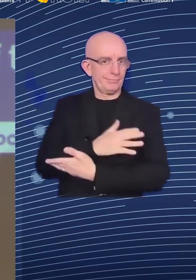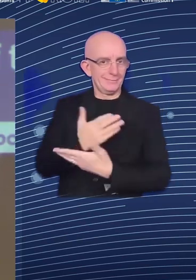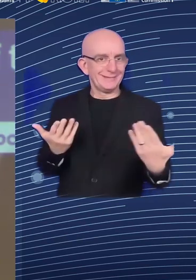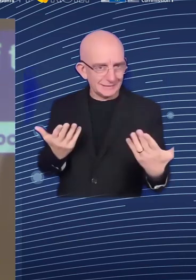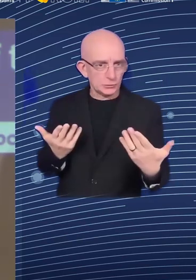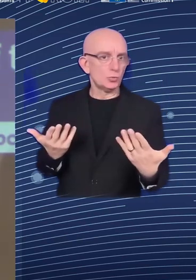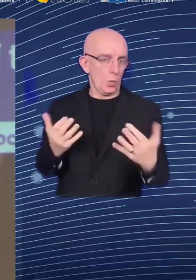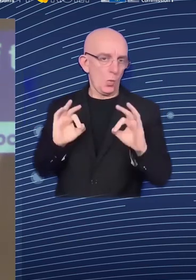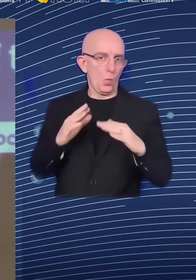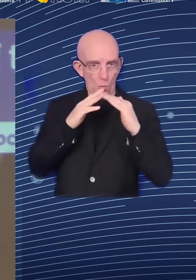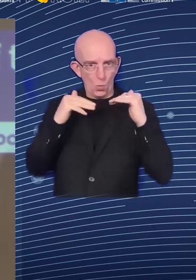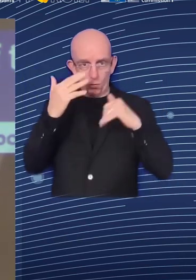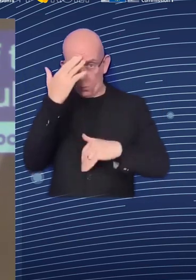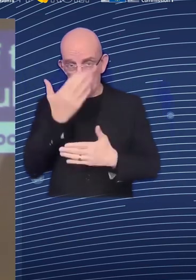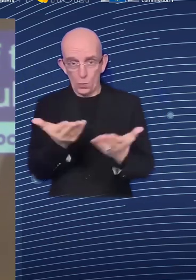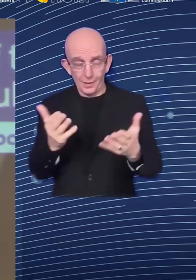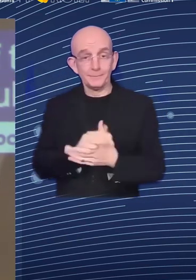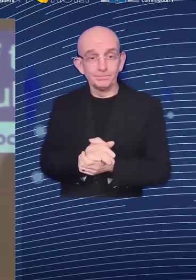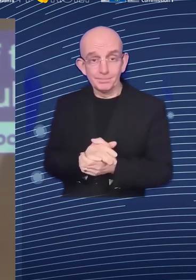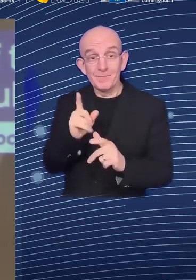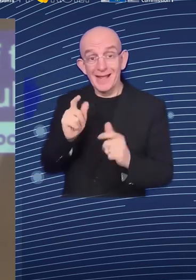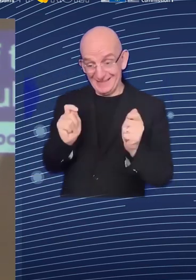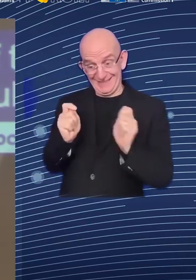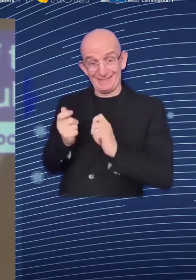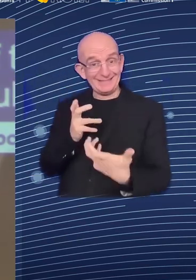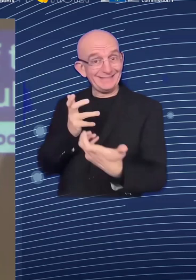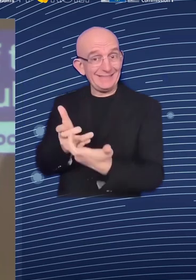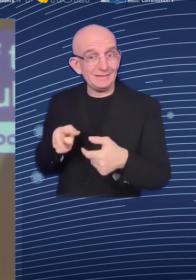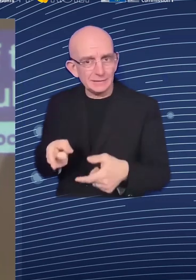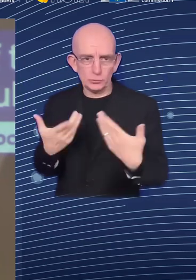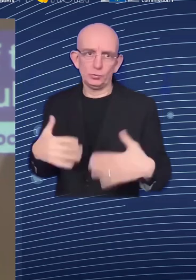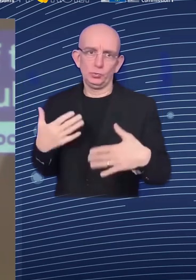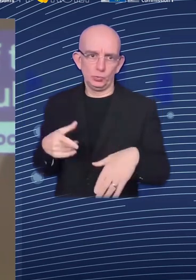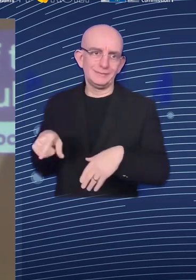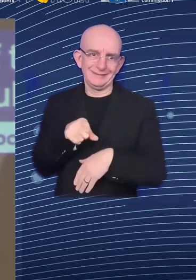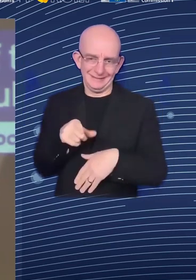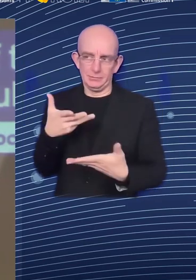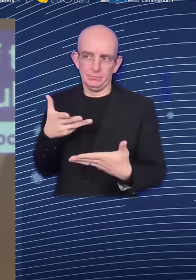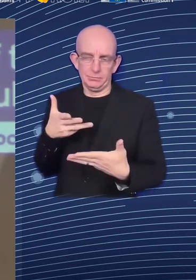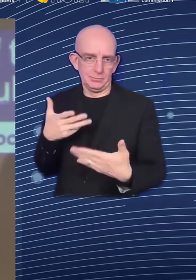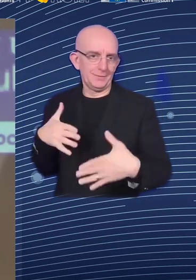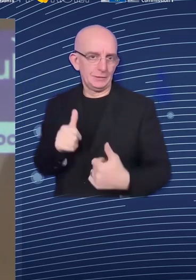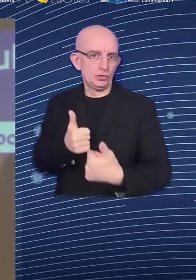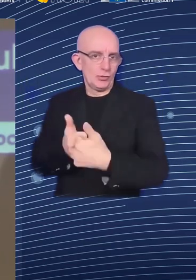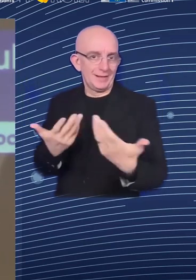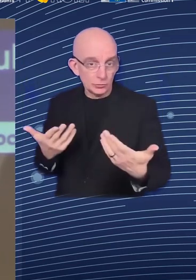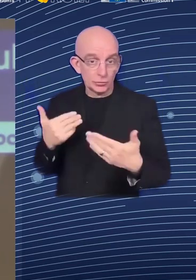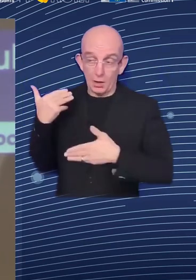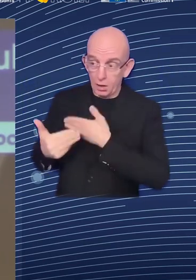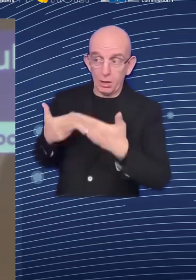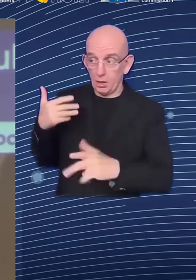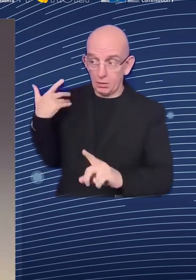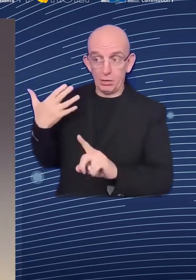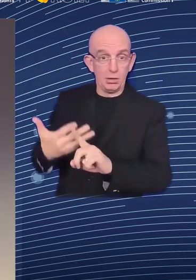challenge, and today, every day, we are working on that, and we are happy to try to tackle this